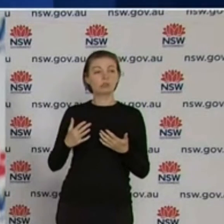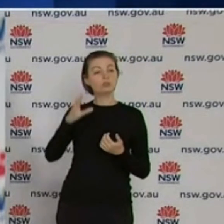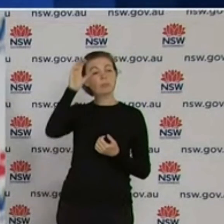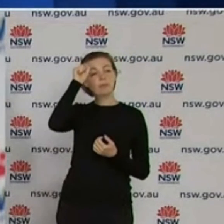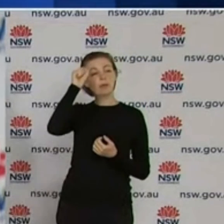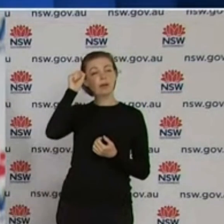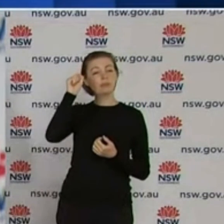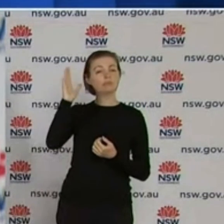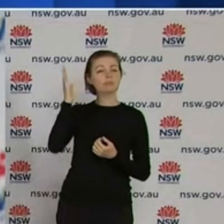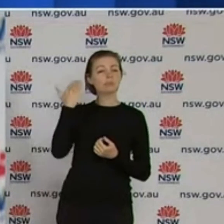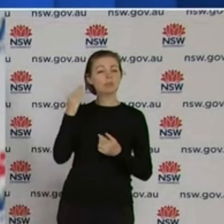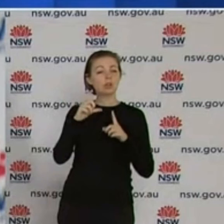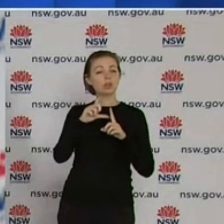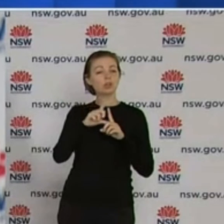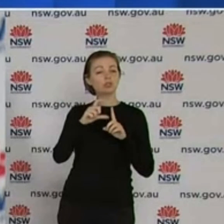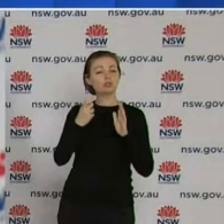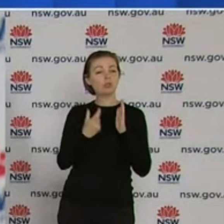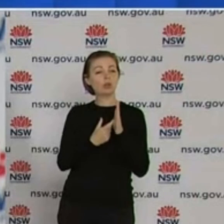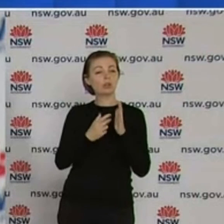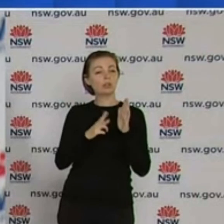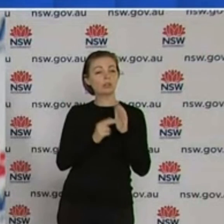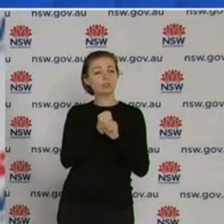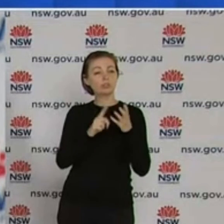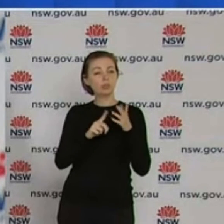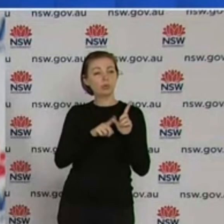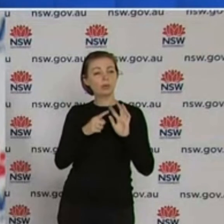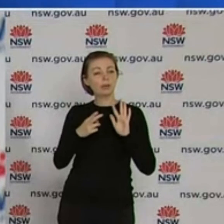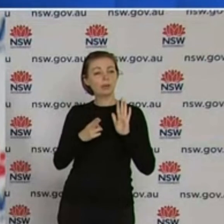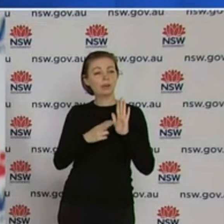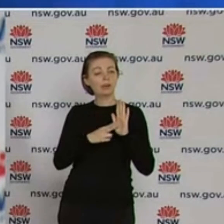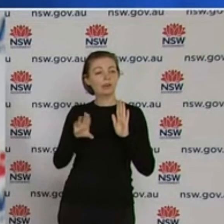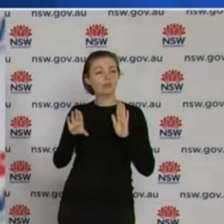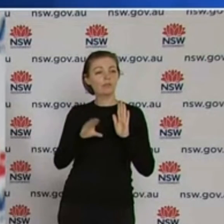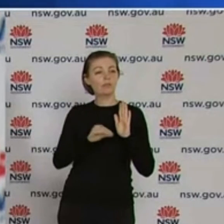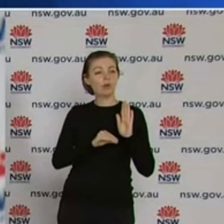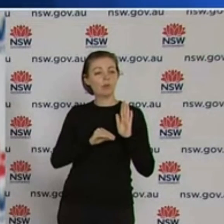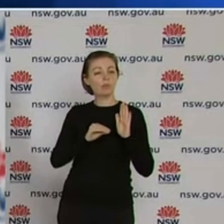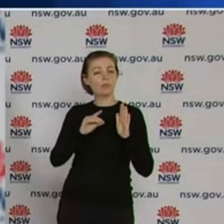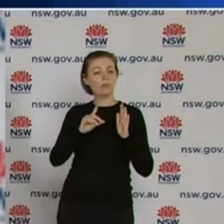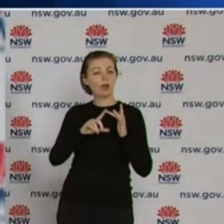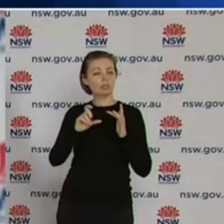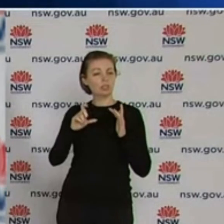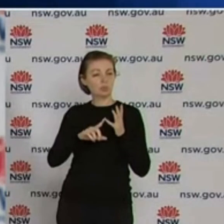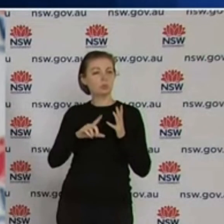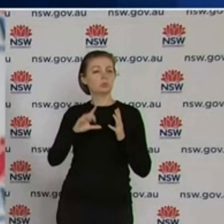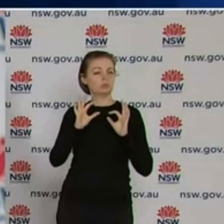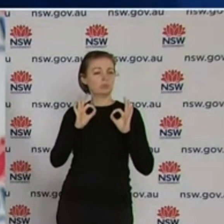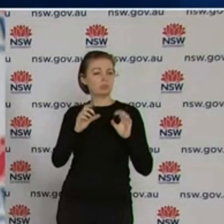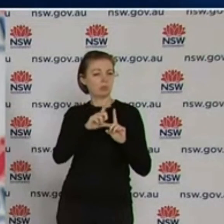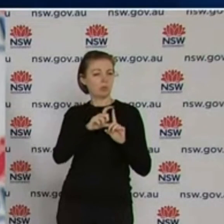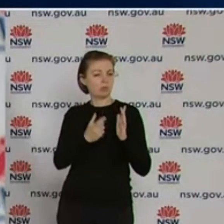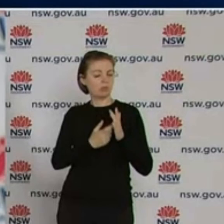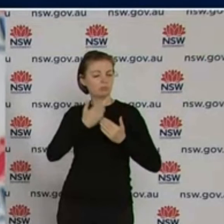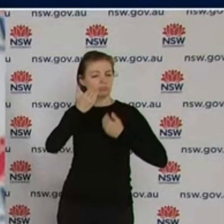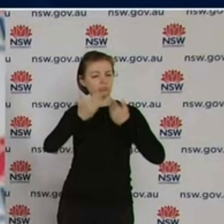ago when Dr. Nguyen, who is one of the specialists, the emergency doctors and clinicians and intensivists, who outlined